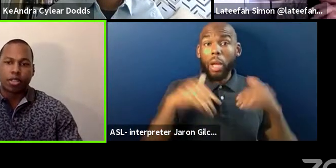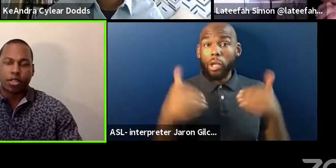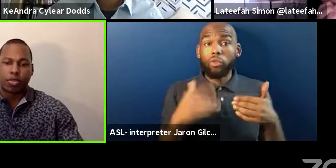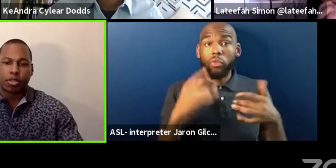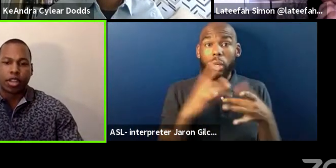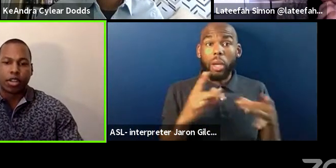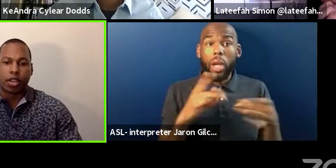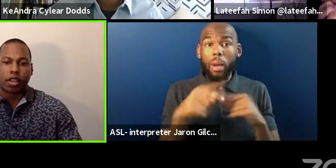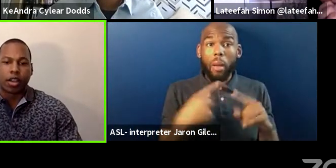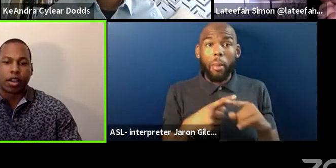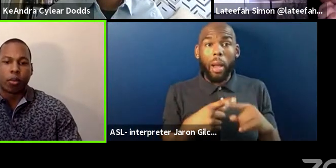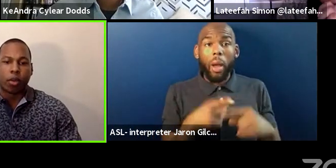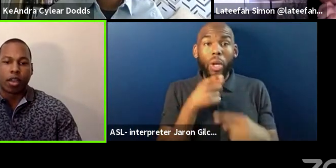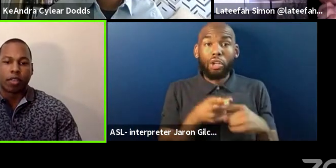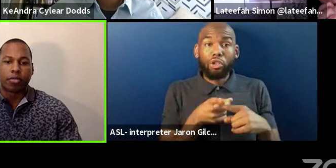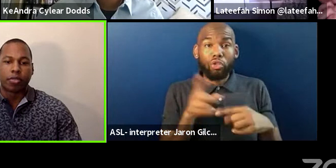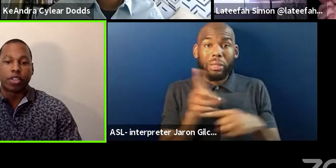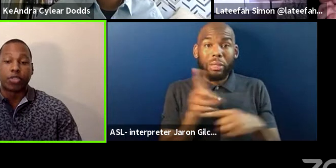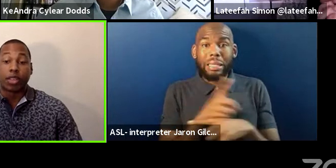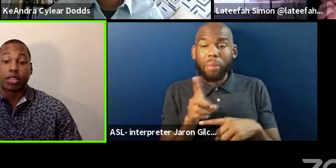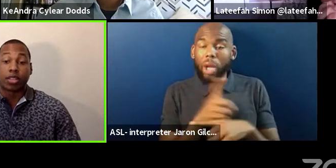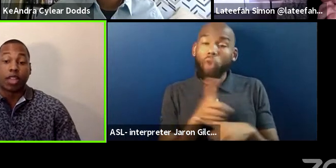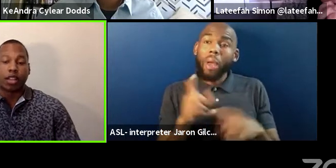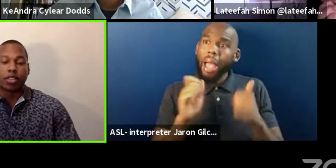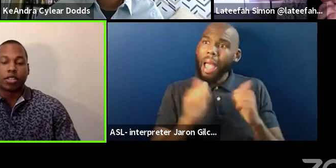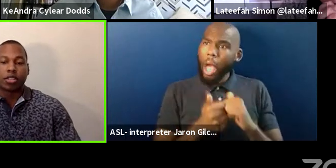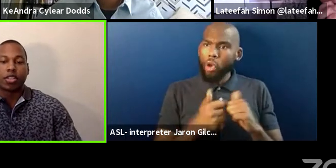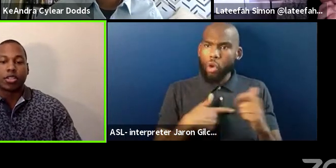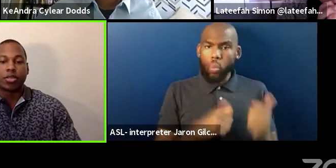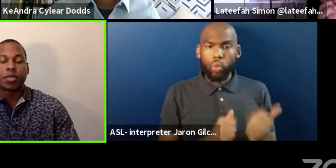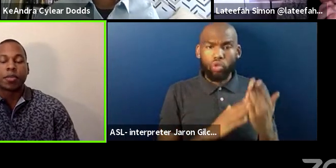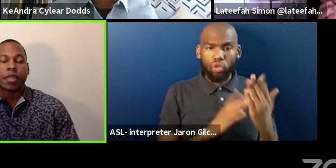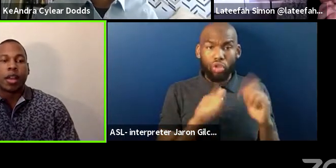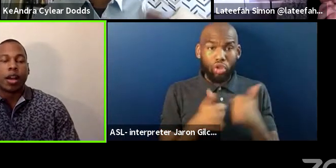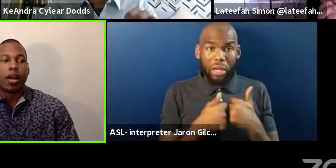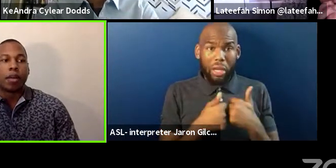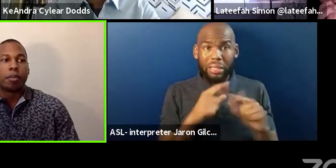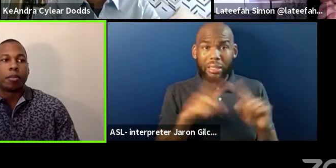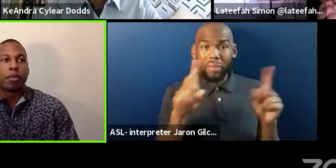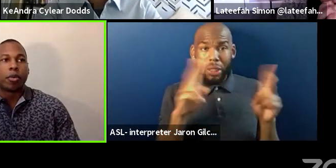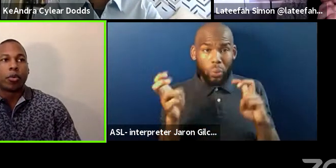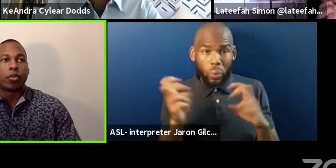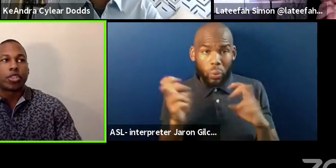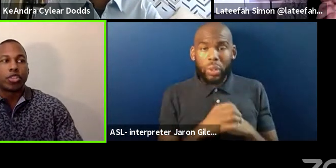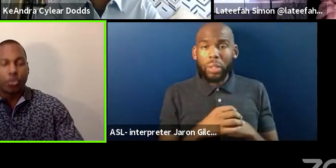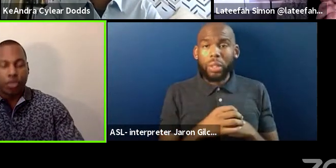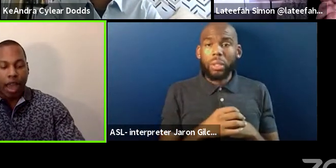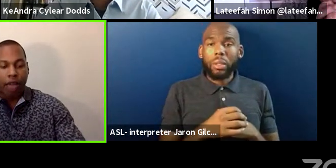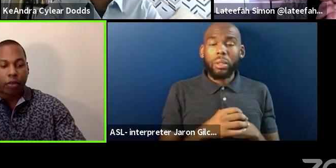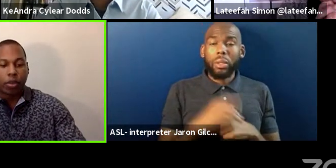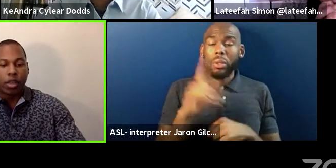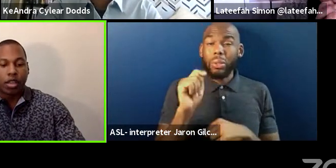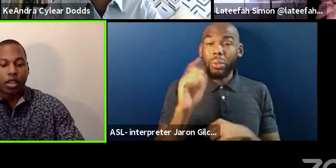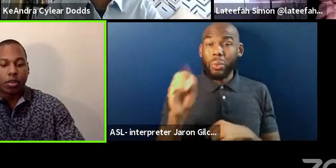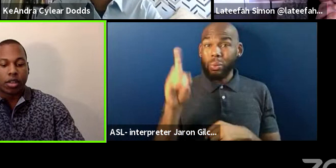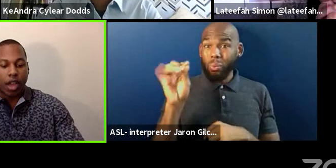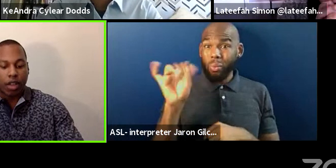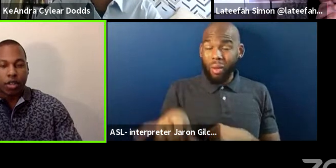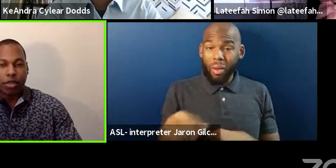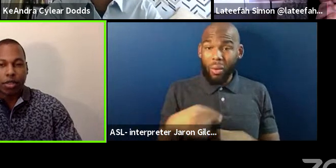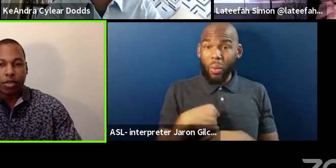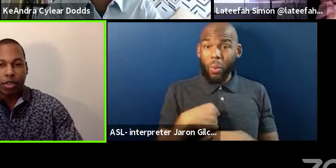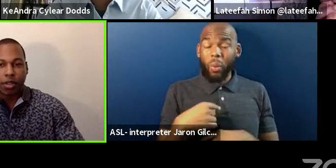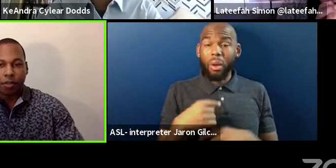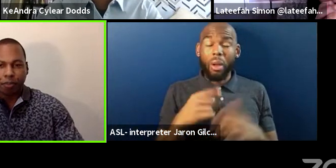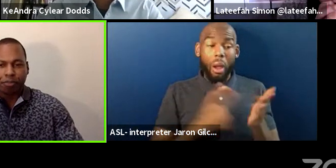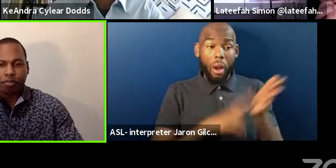this interdisciplinary way of addressing challenges and issues, to do that, we